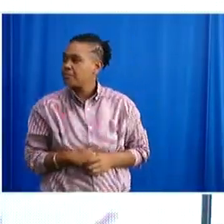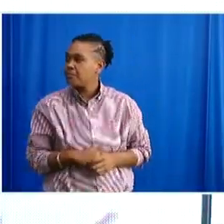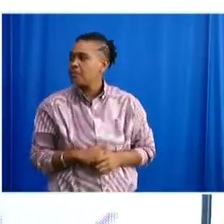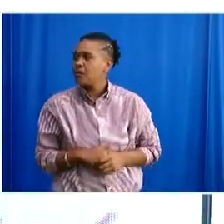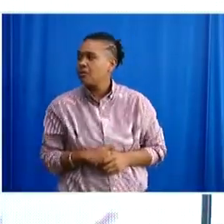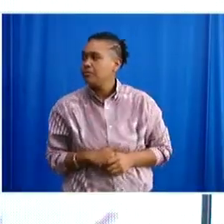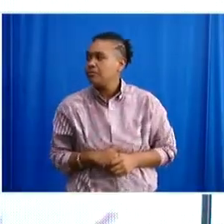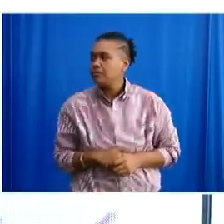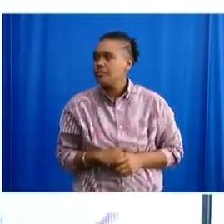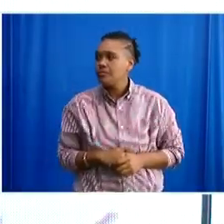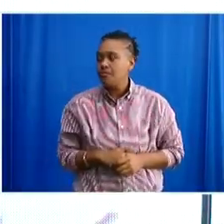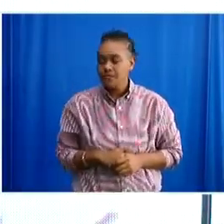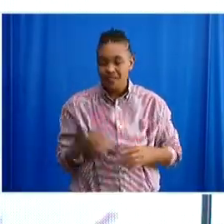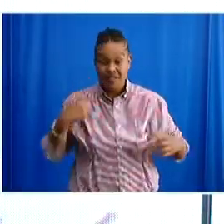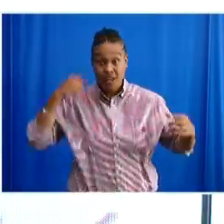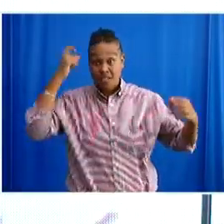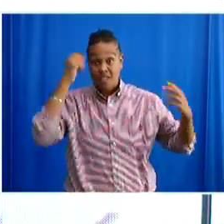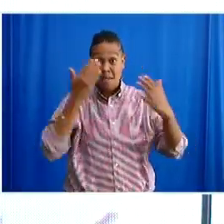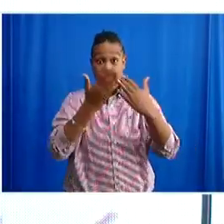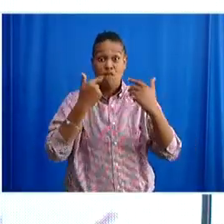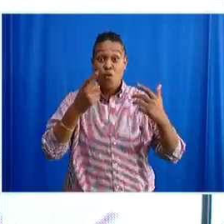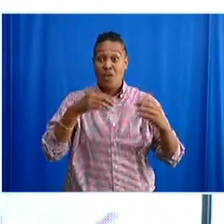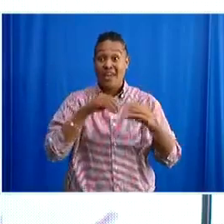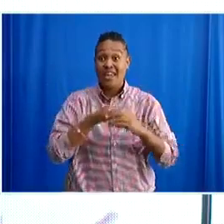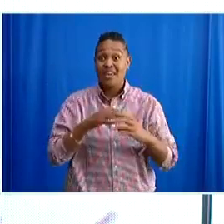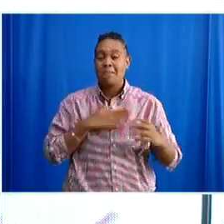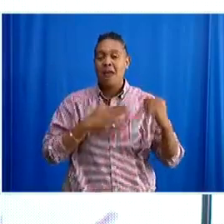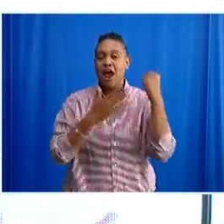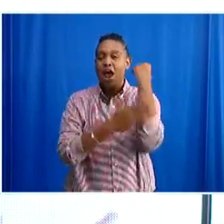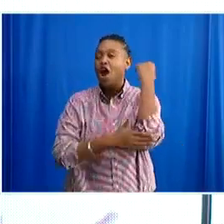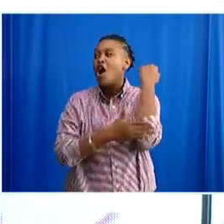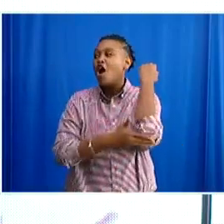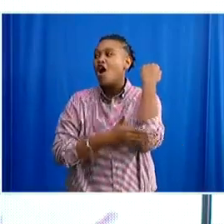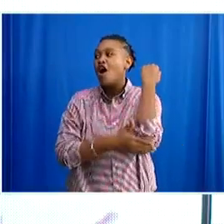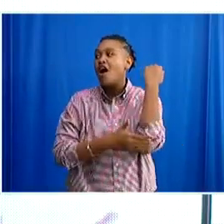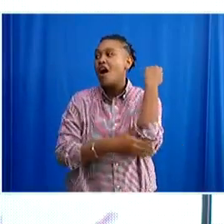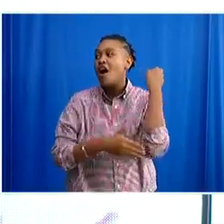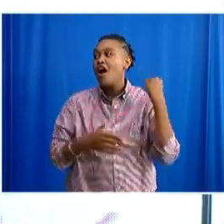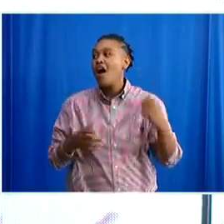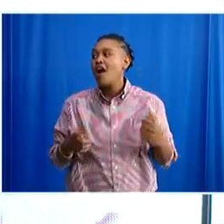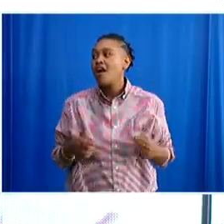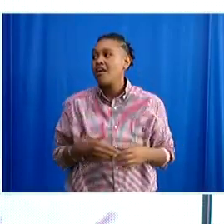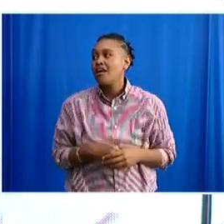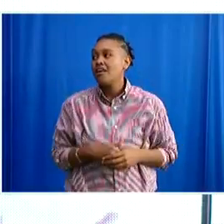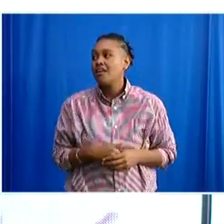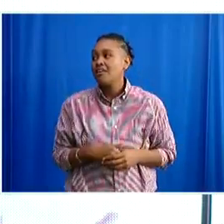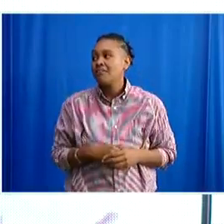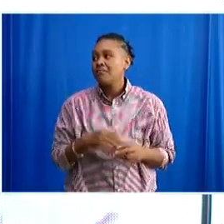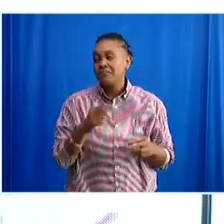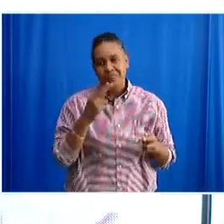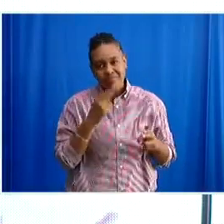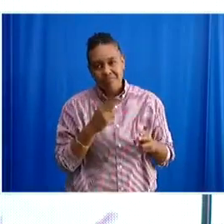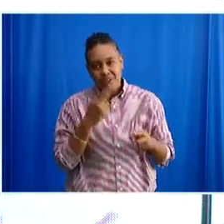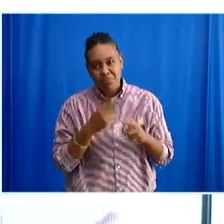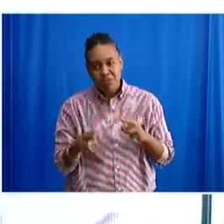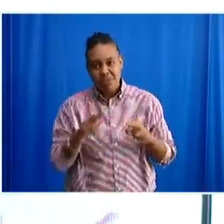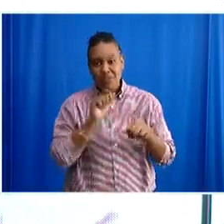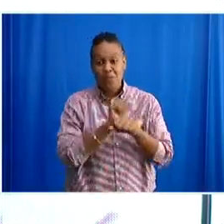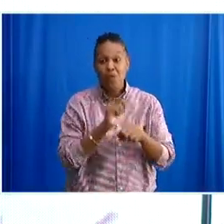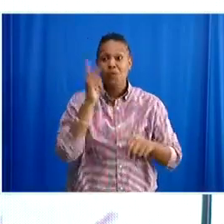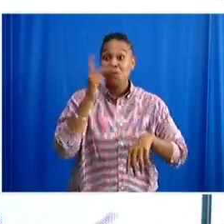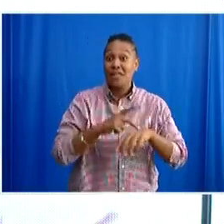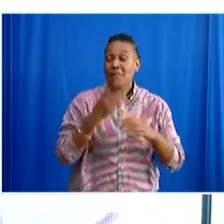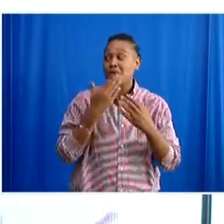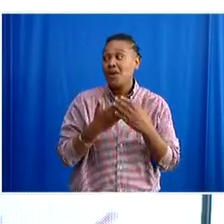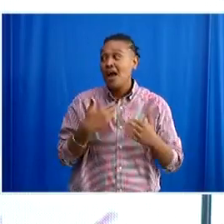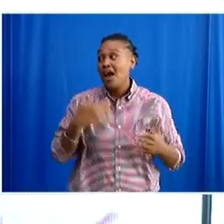I understand that before taking you, in my country they say brief and good is twice as good. So I don't know if it's